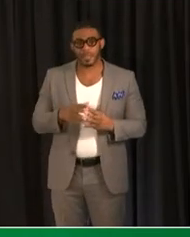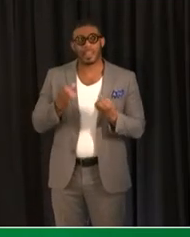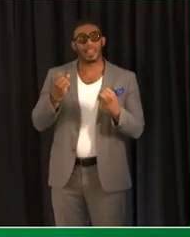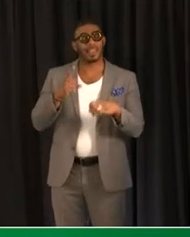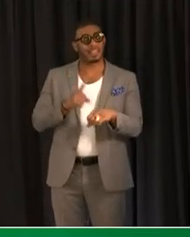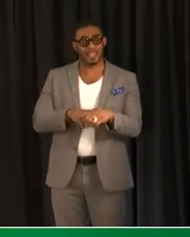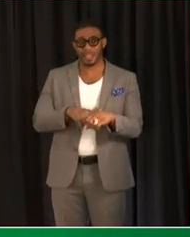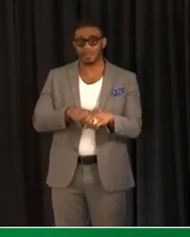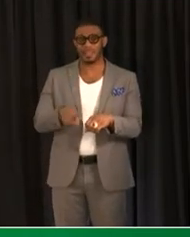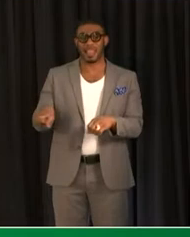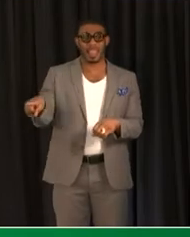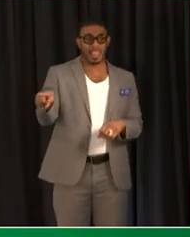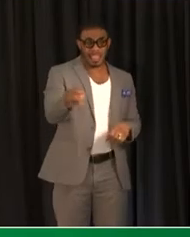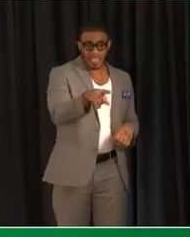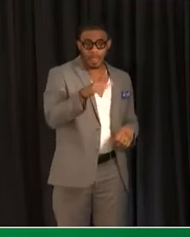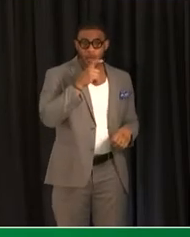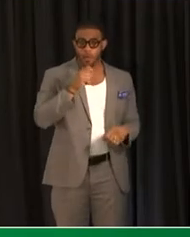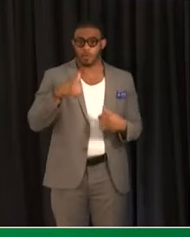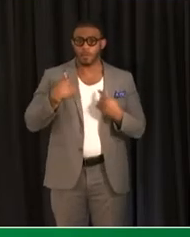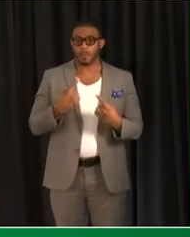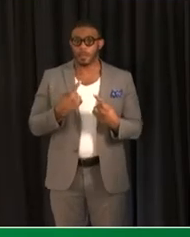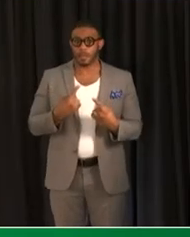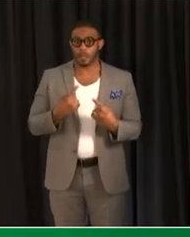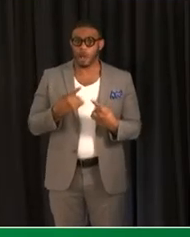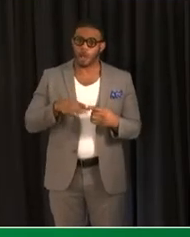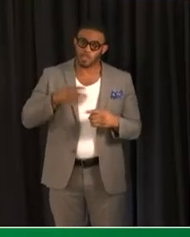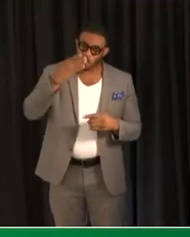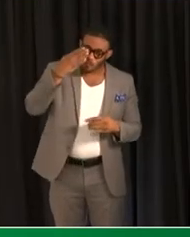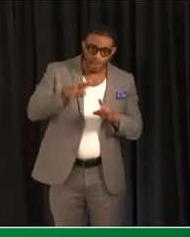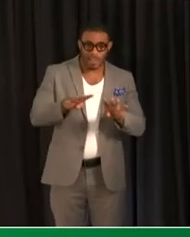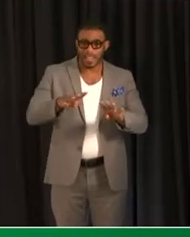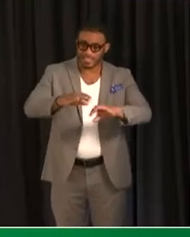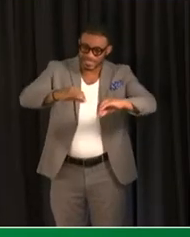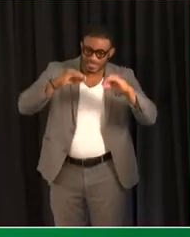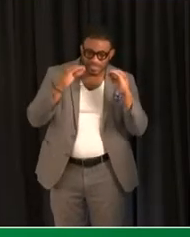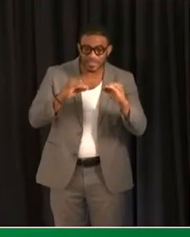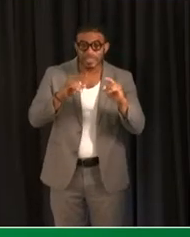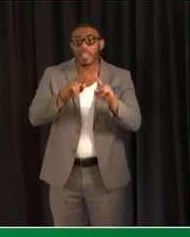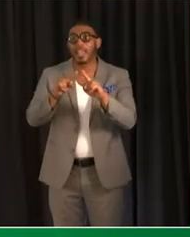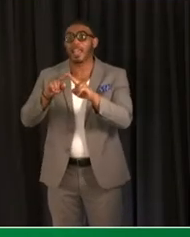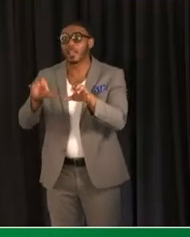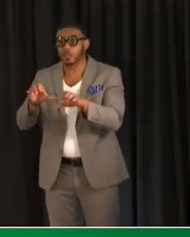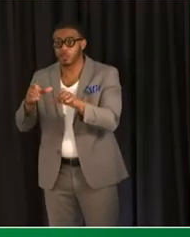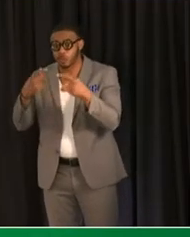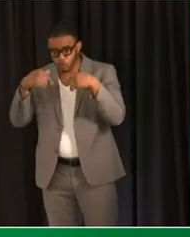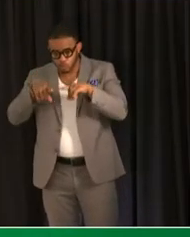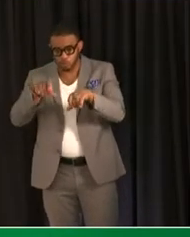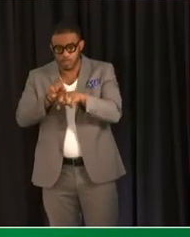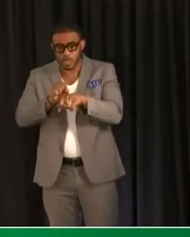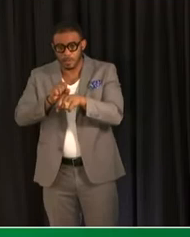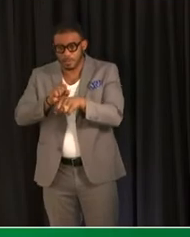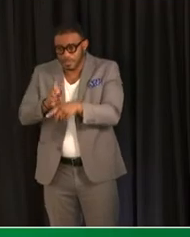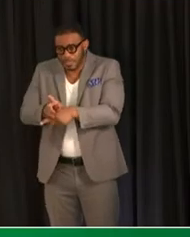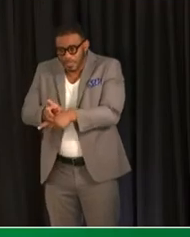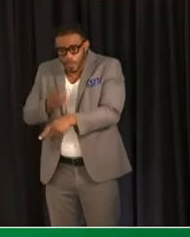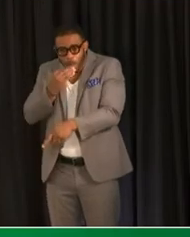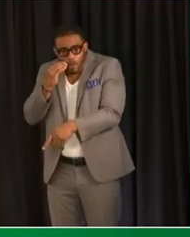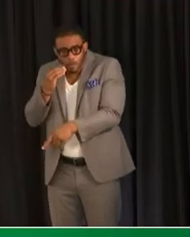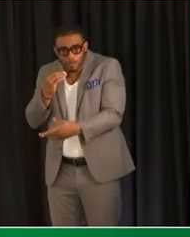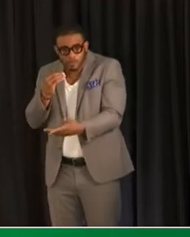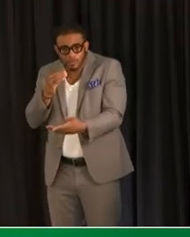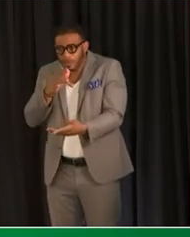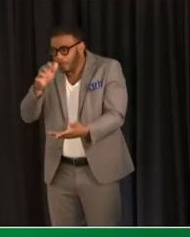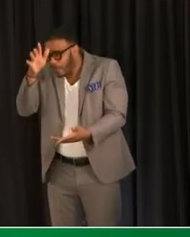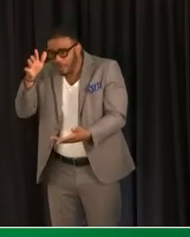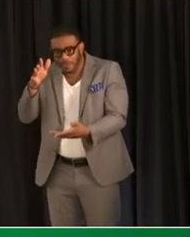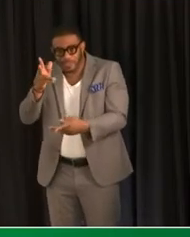because a lot of the times they're the ones who have been and are on the front lines teaching and doing the dual job of taking care